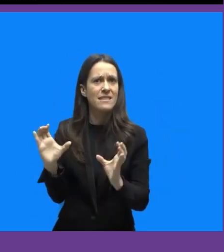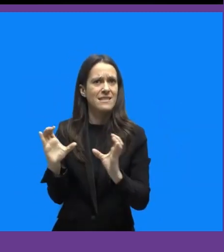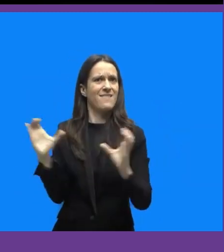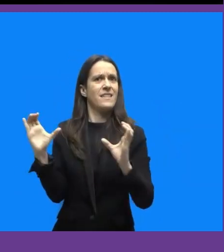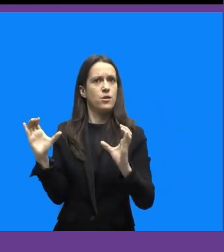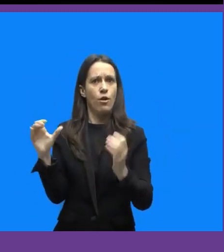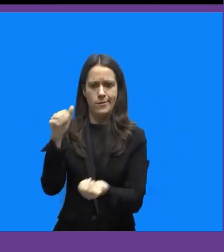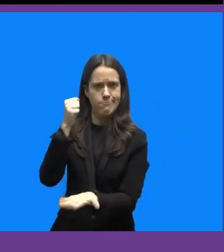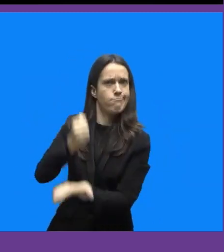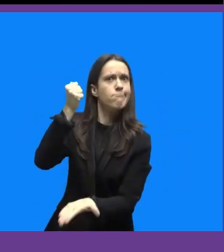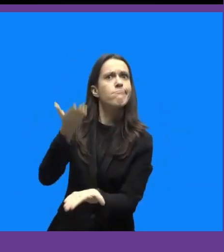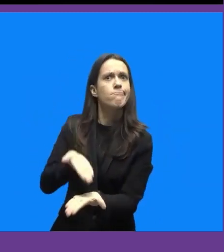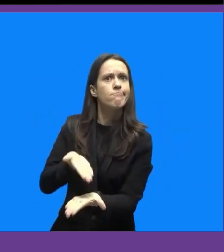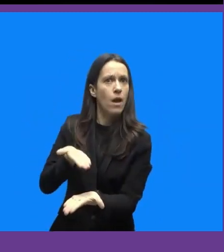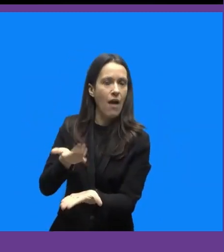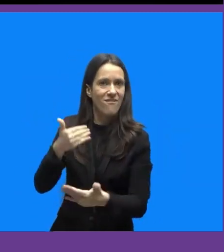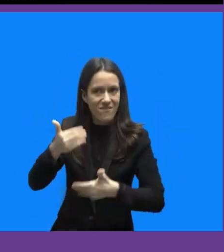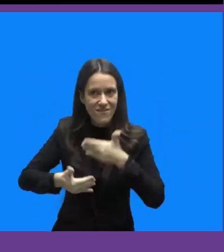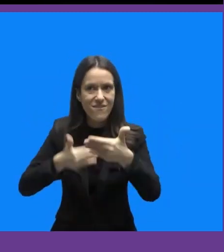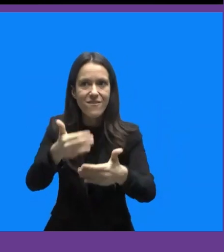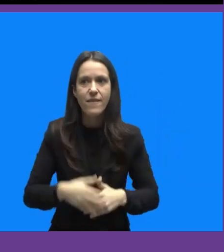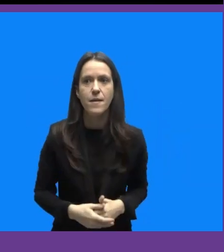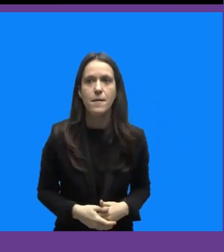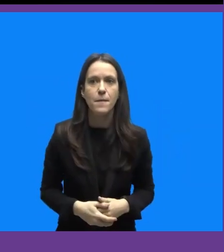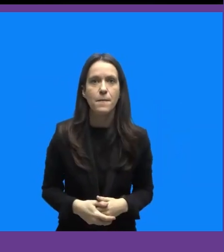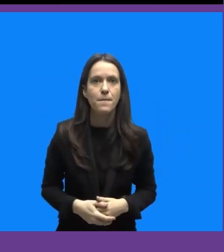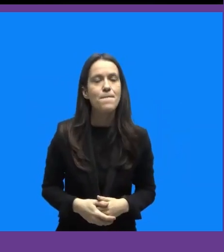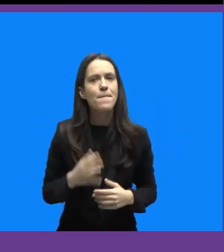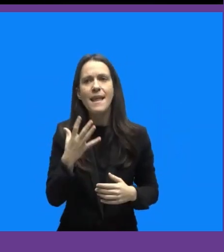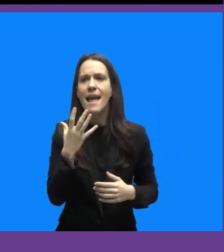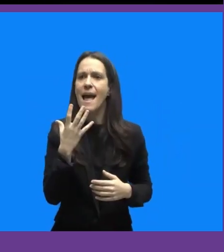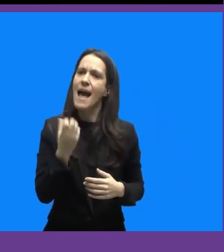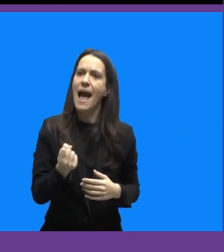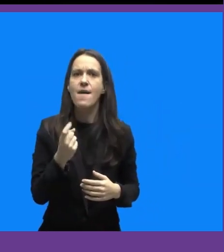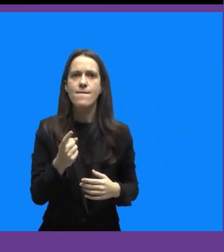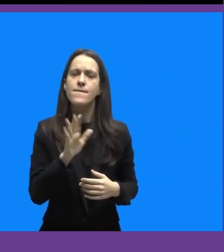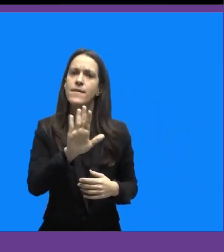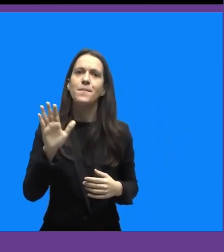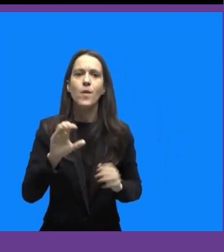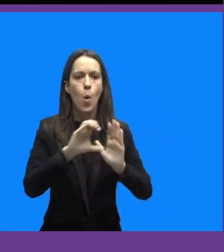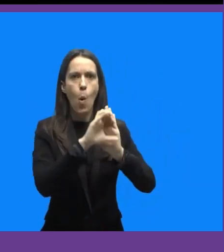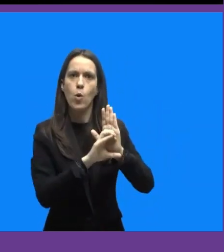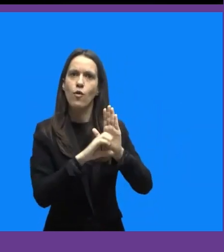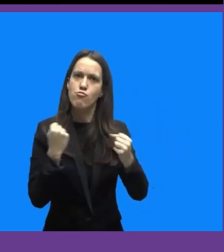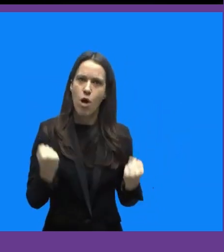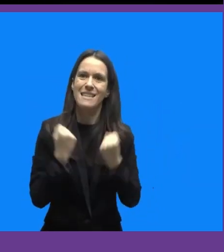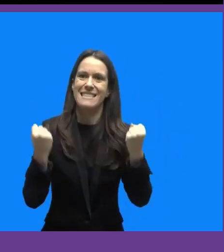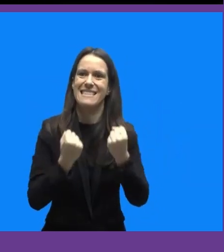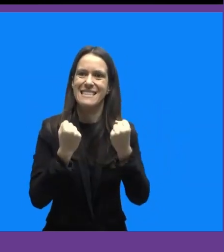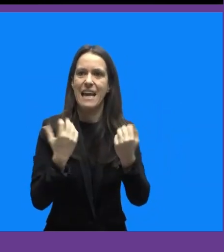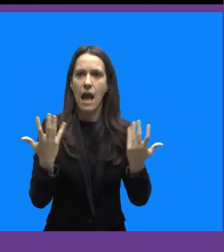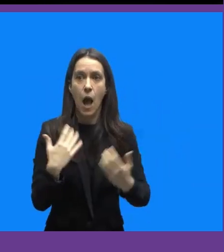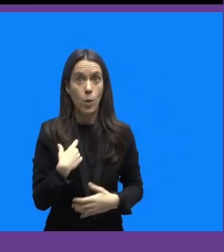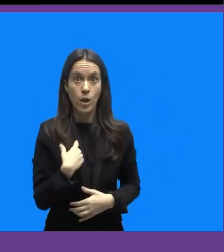perspective, it is part of our process, and developing codes of practice. How do you actually ensure that what is being said